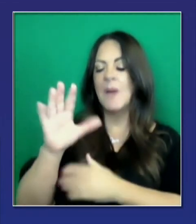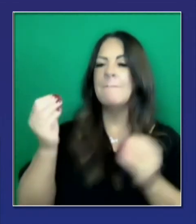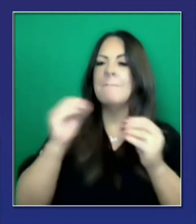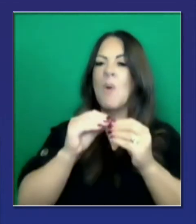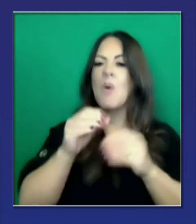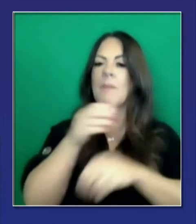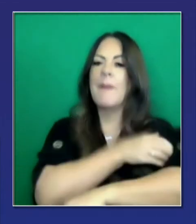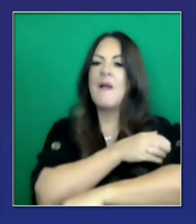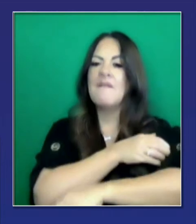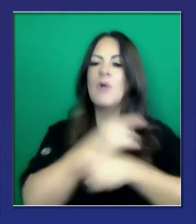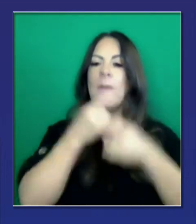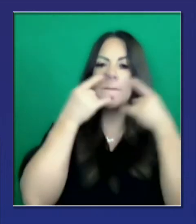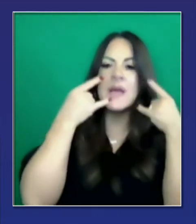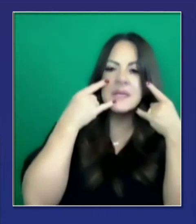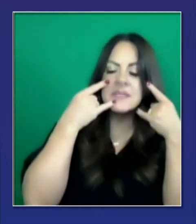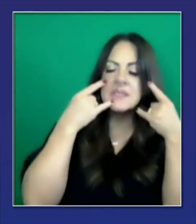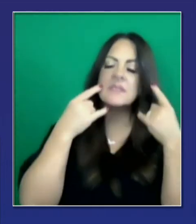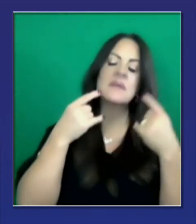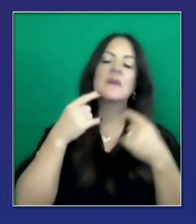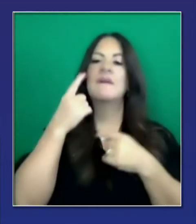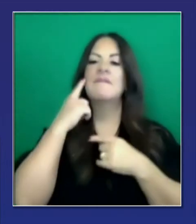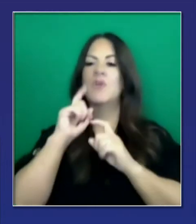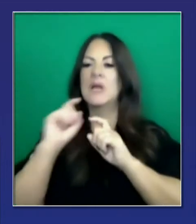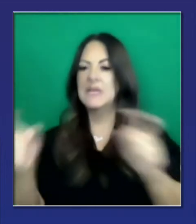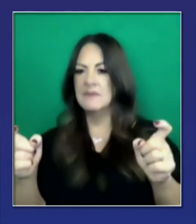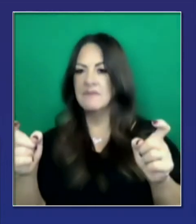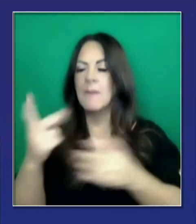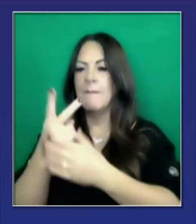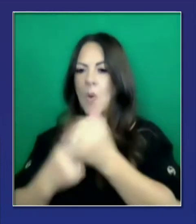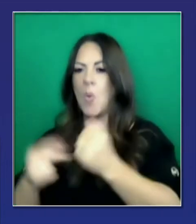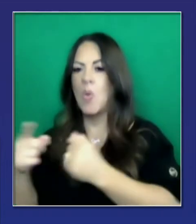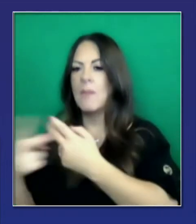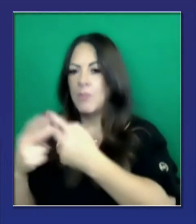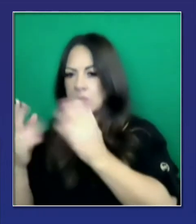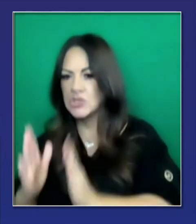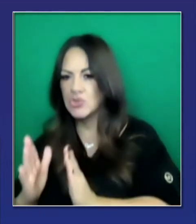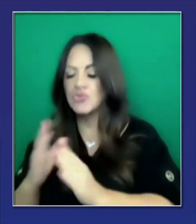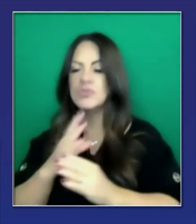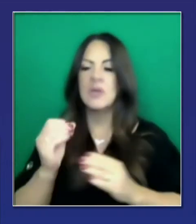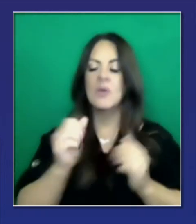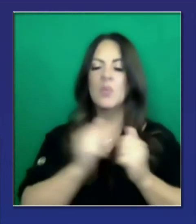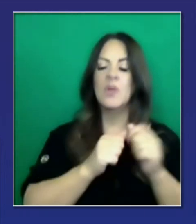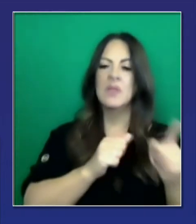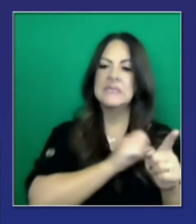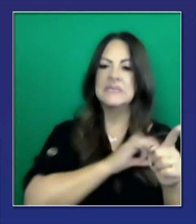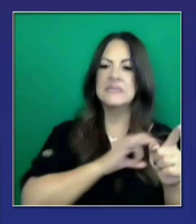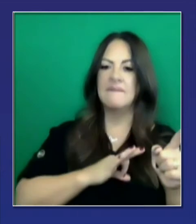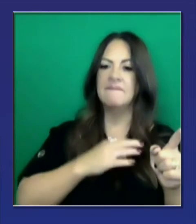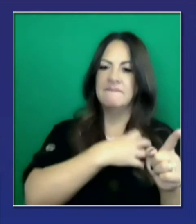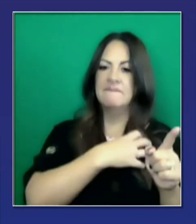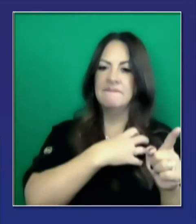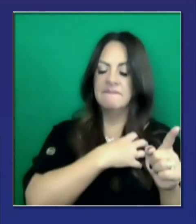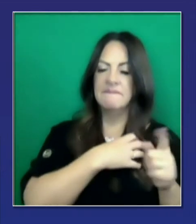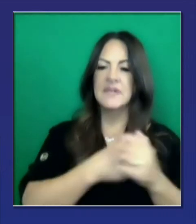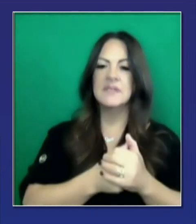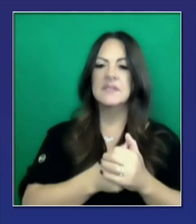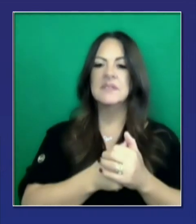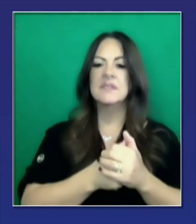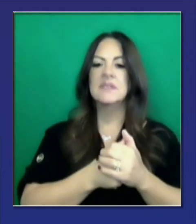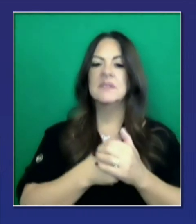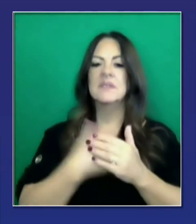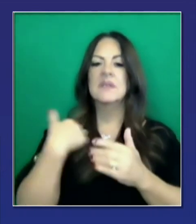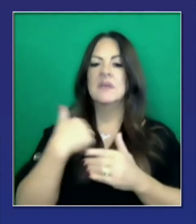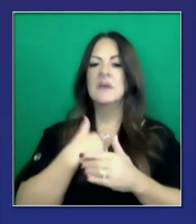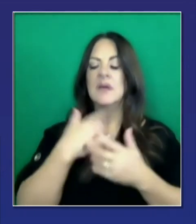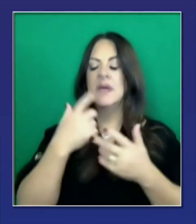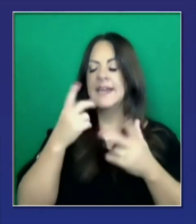masks of inmates and staff if there's any even modest outbreaks. Again, we're looking at assessing